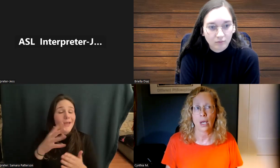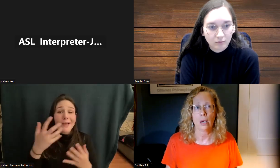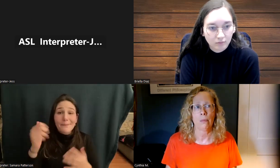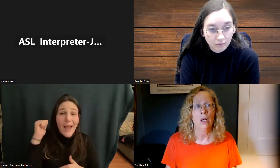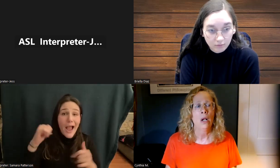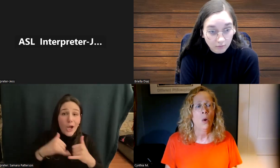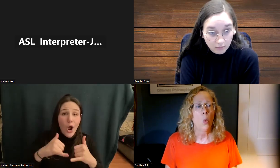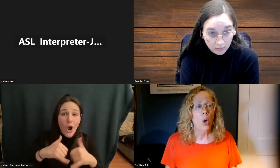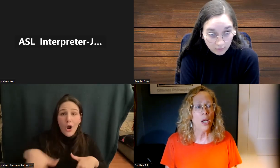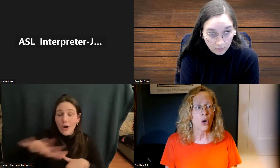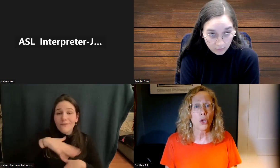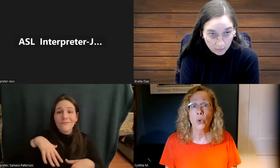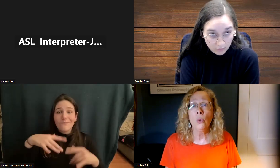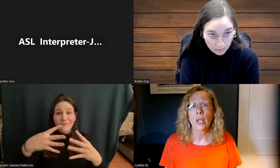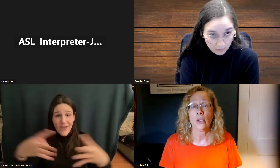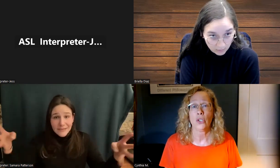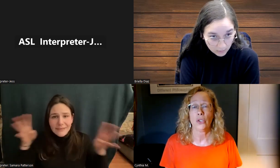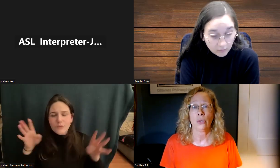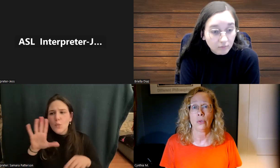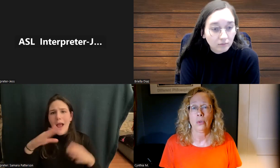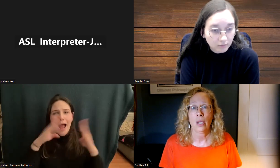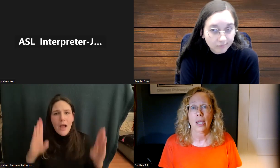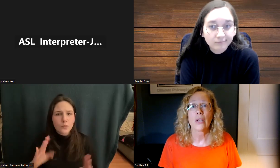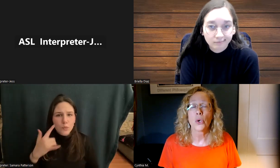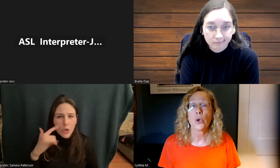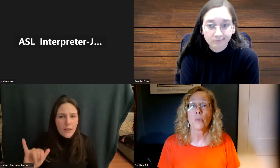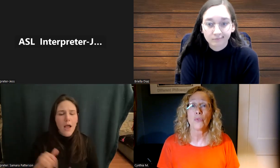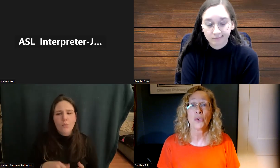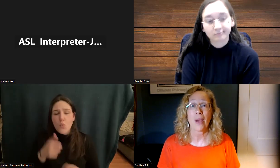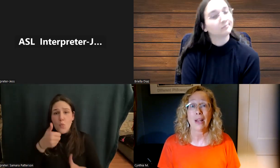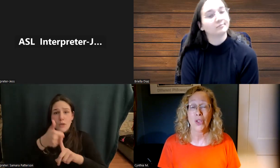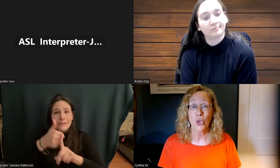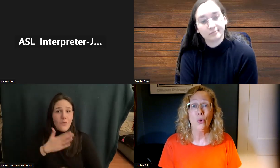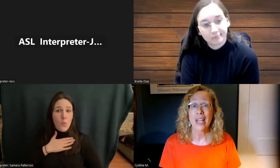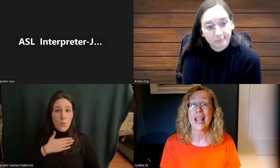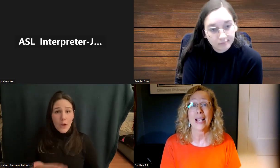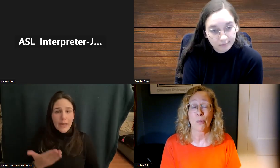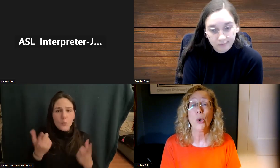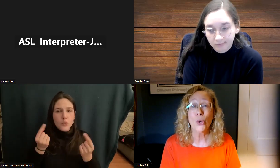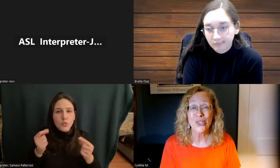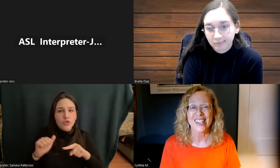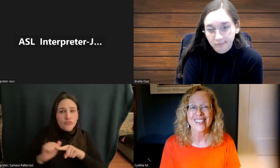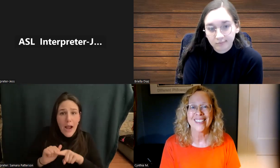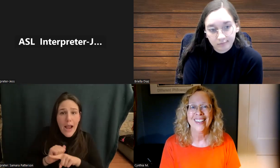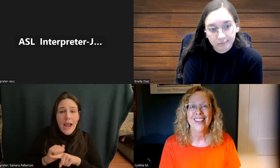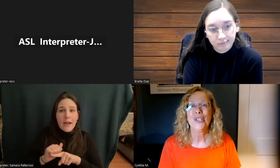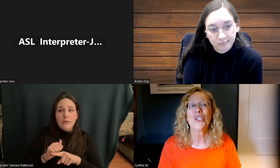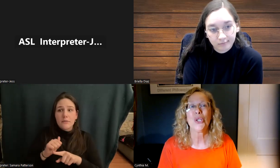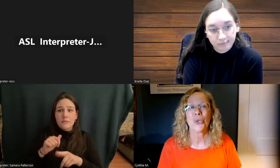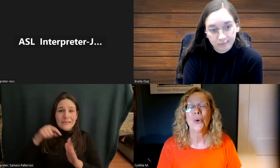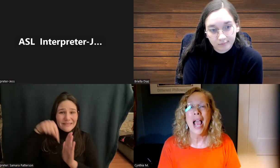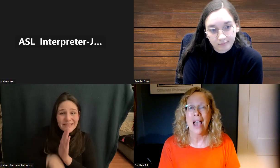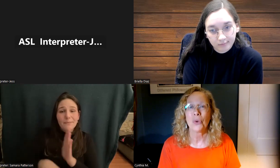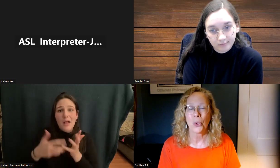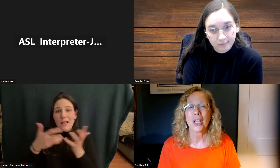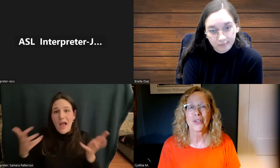house? What are you willing to do in terms of the training that you need as a person